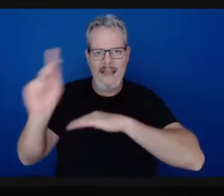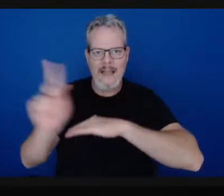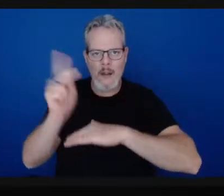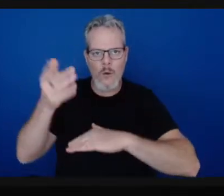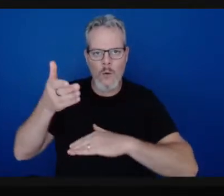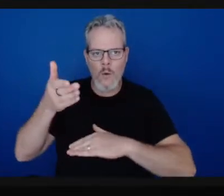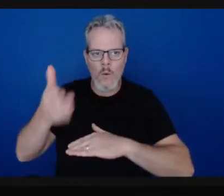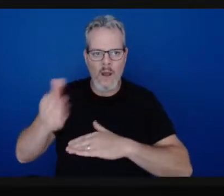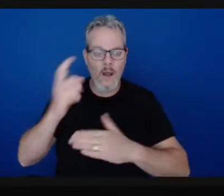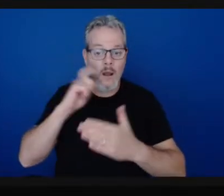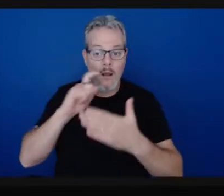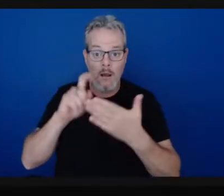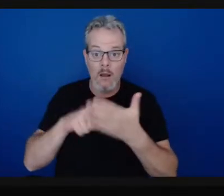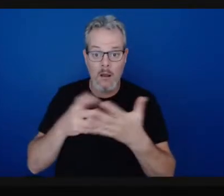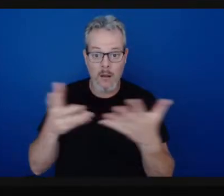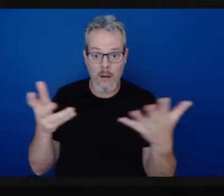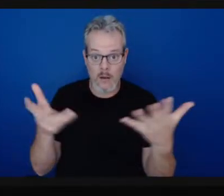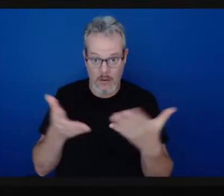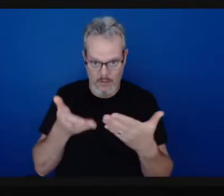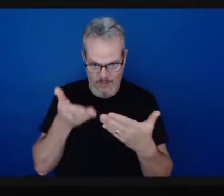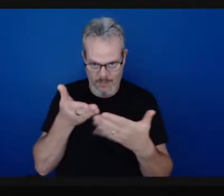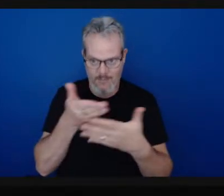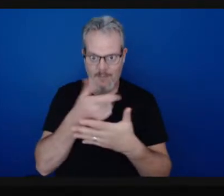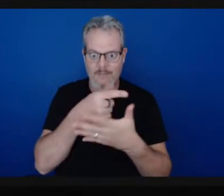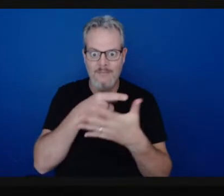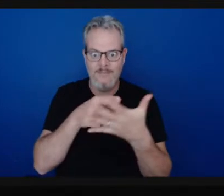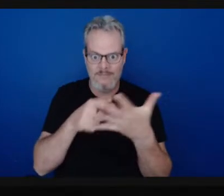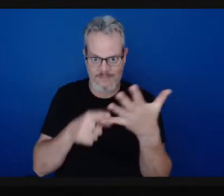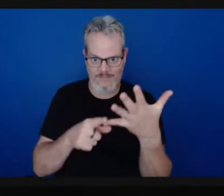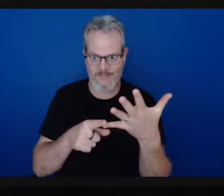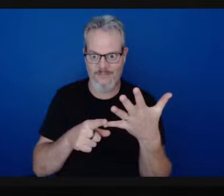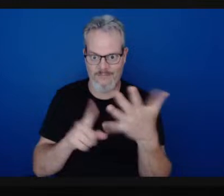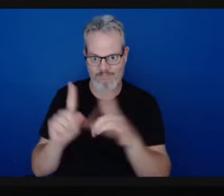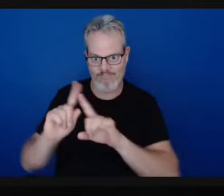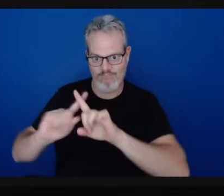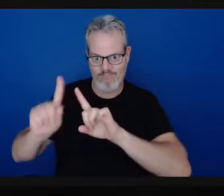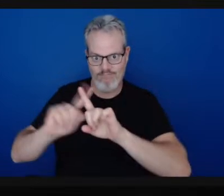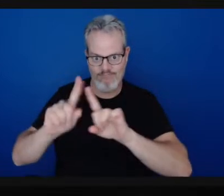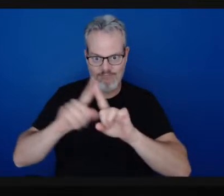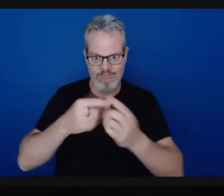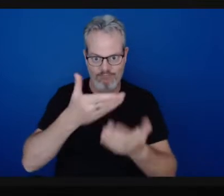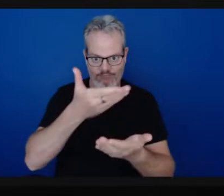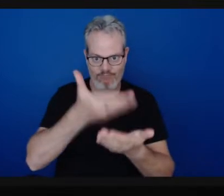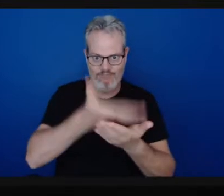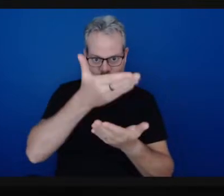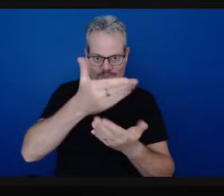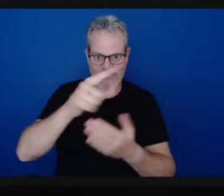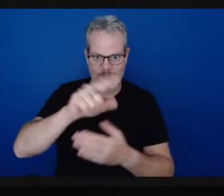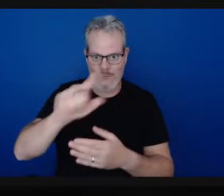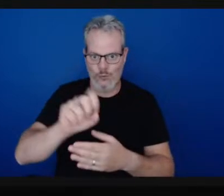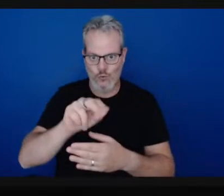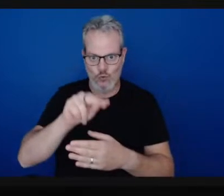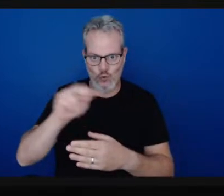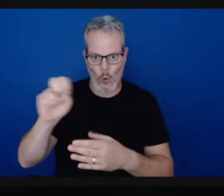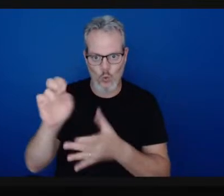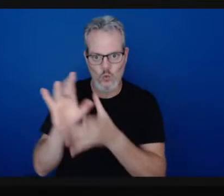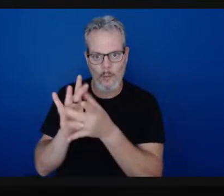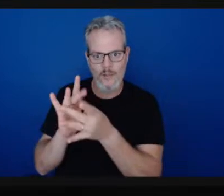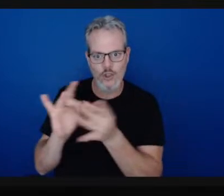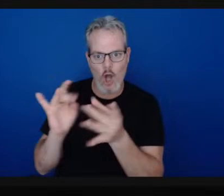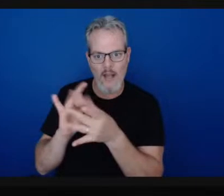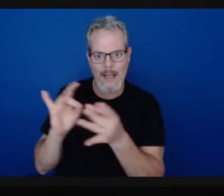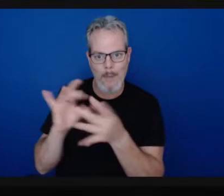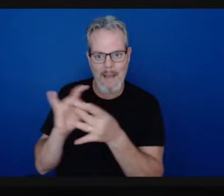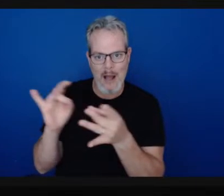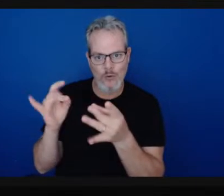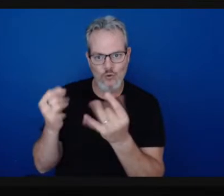And there they are, showing the zones that we've been talking about today, with